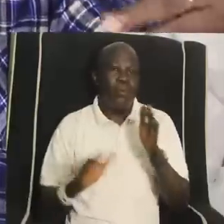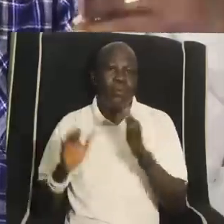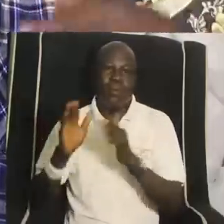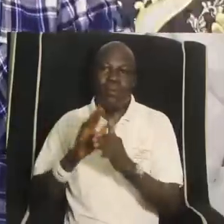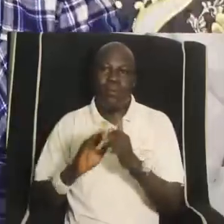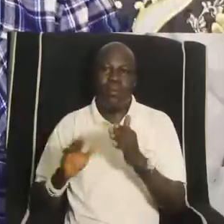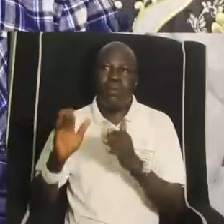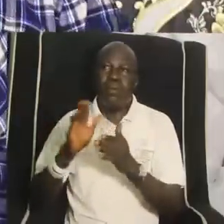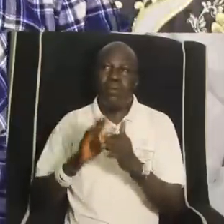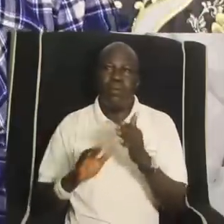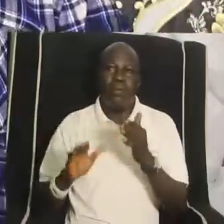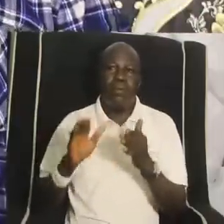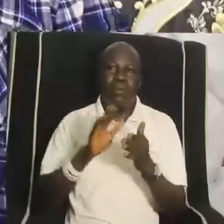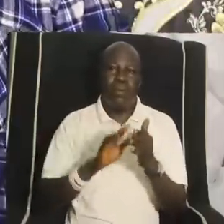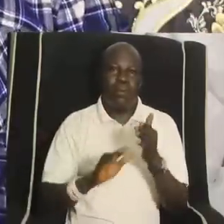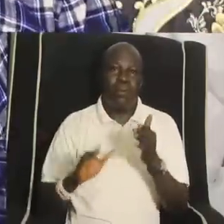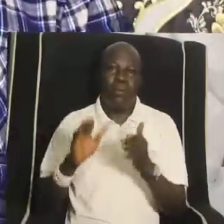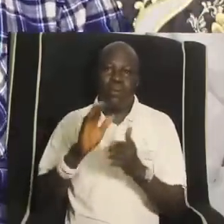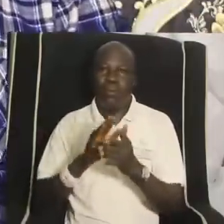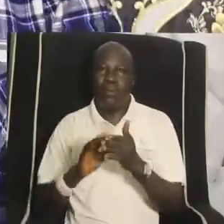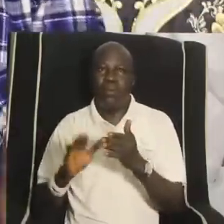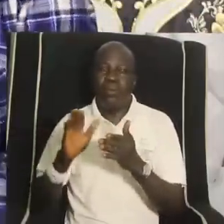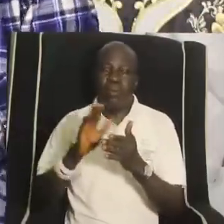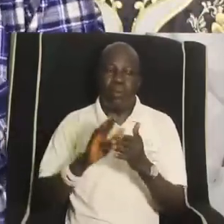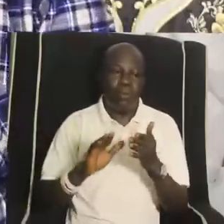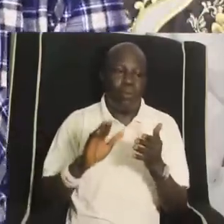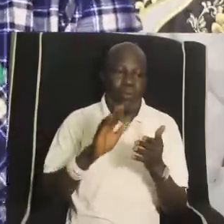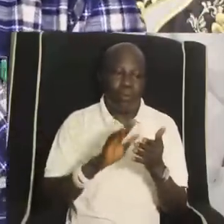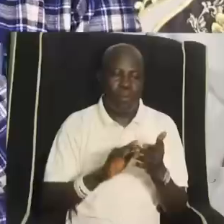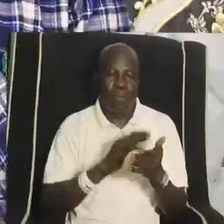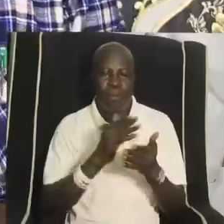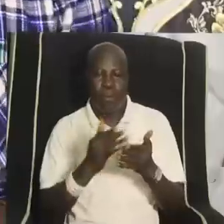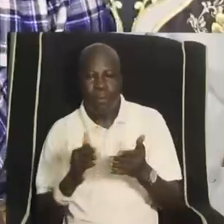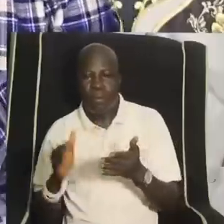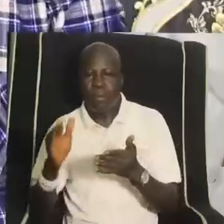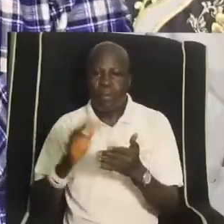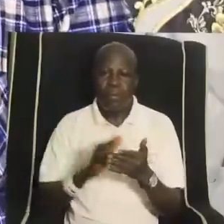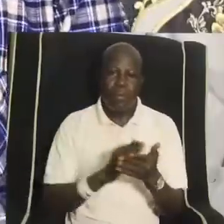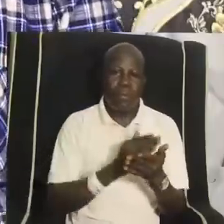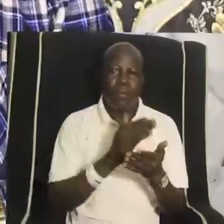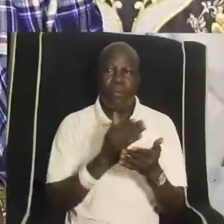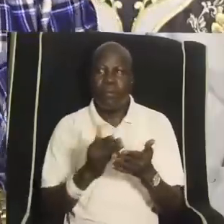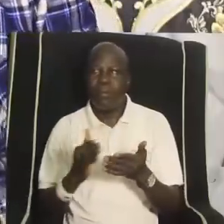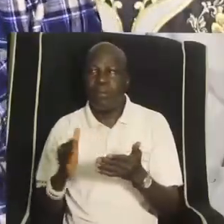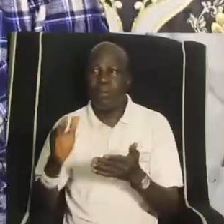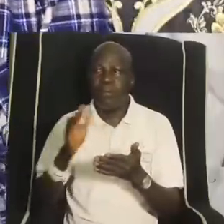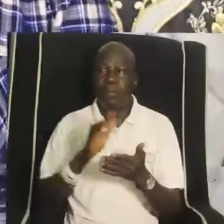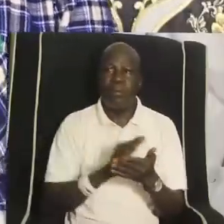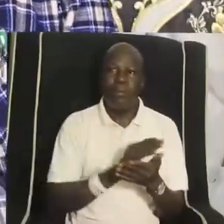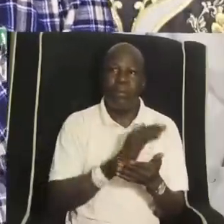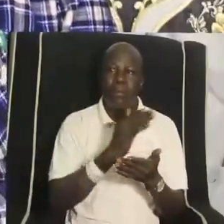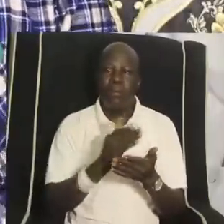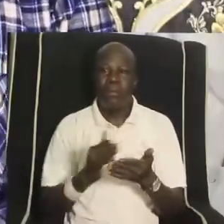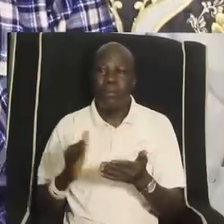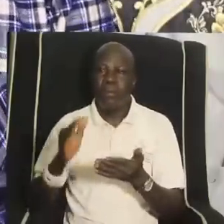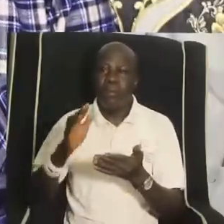Wale wale, wale nsisi. Ewa ogole.